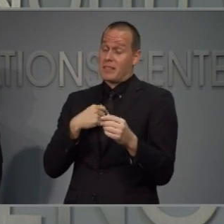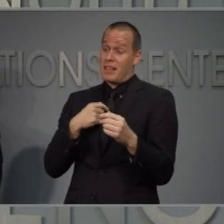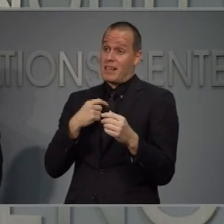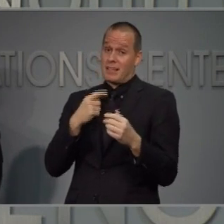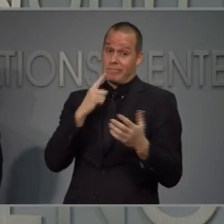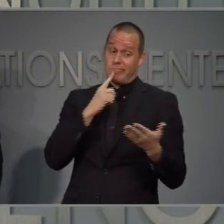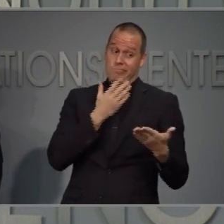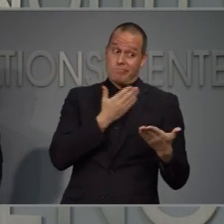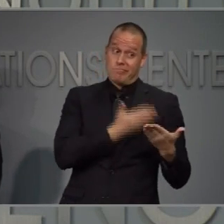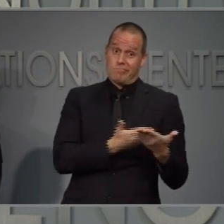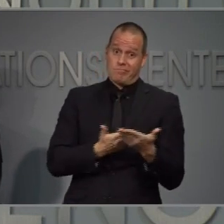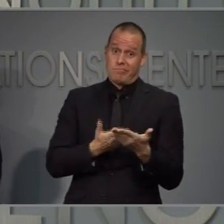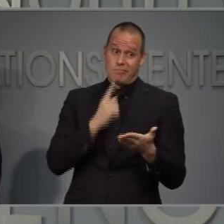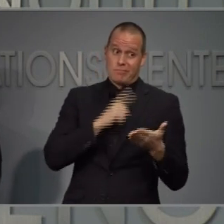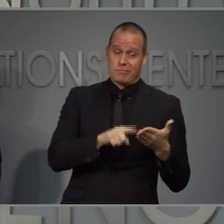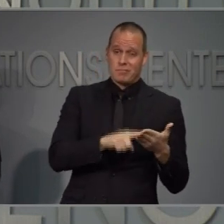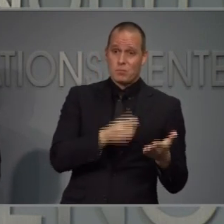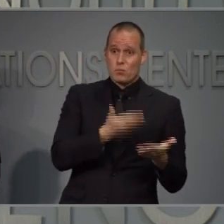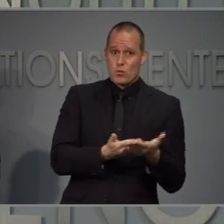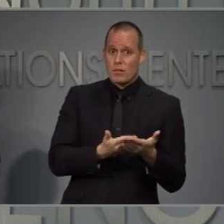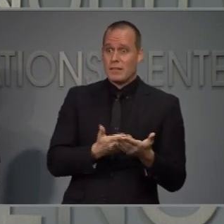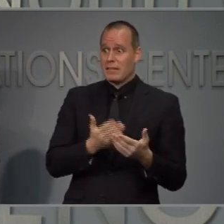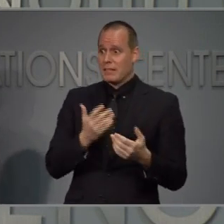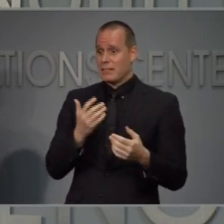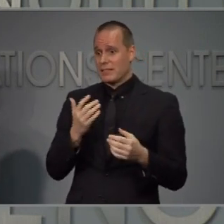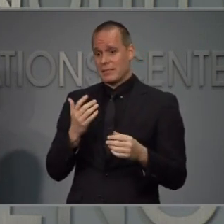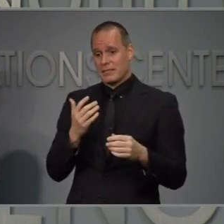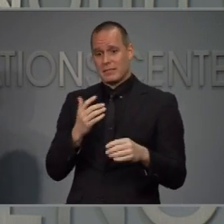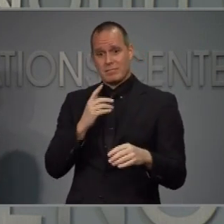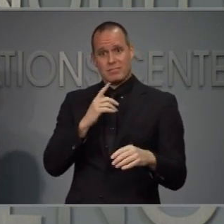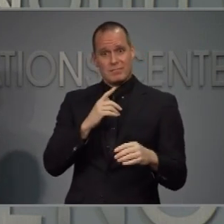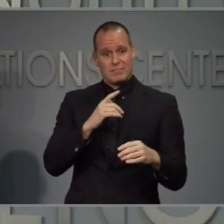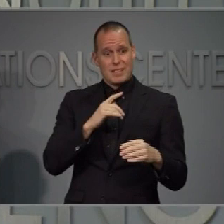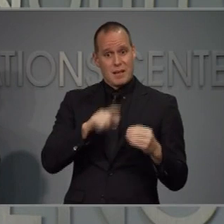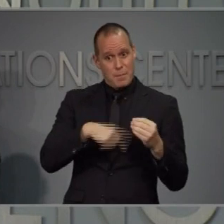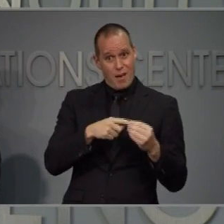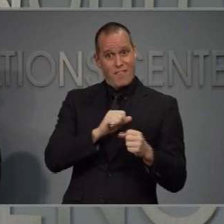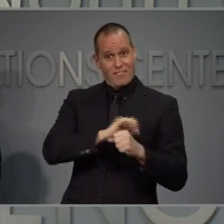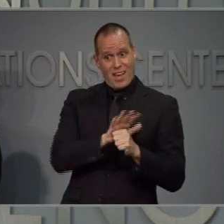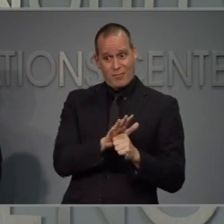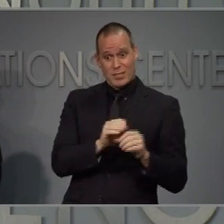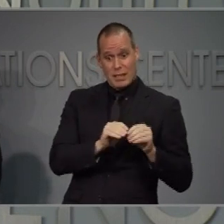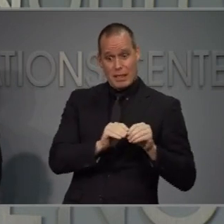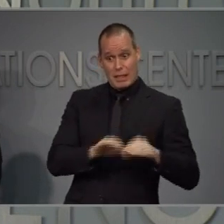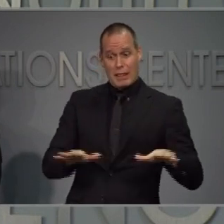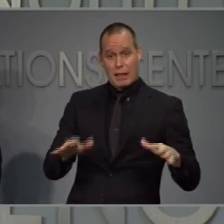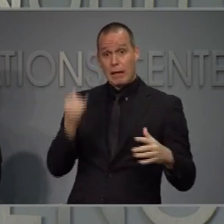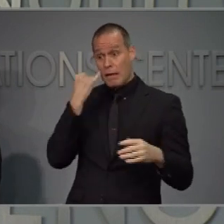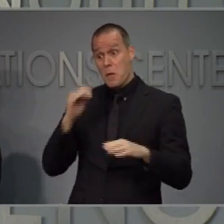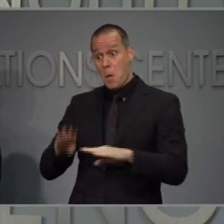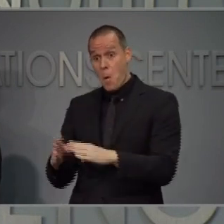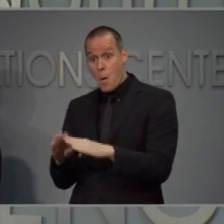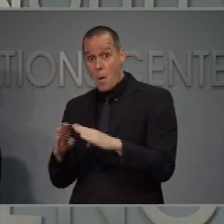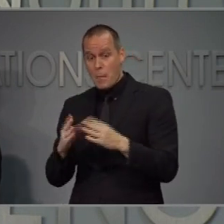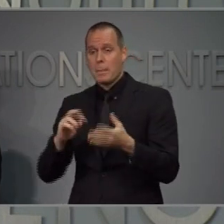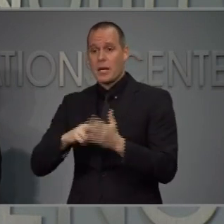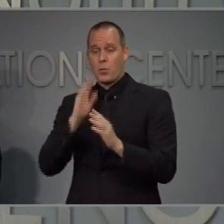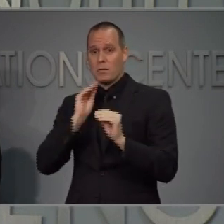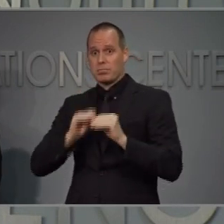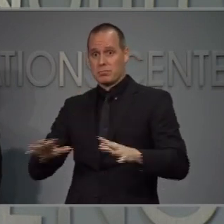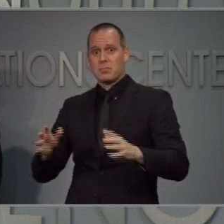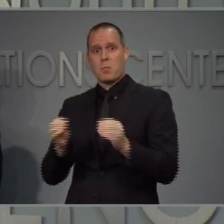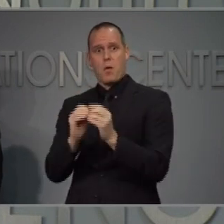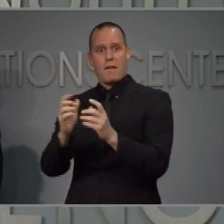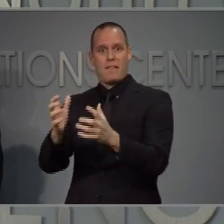opening up the state to most all of the businesses would happen more rapidly. And we're concerned not